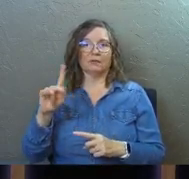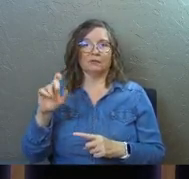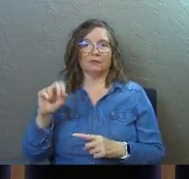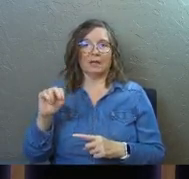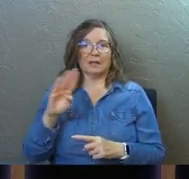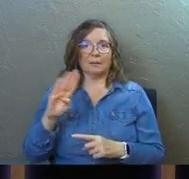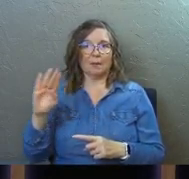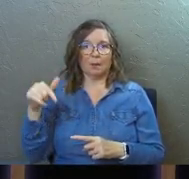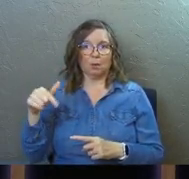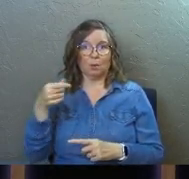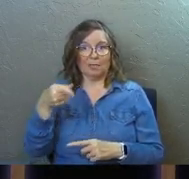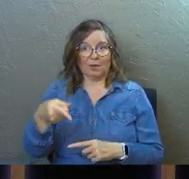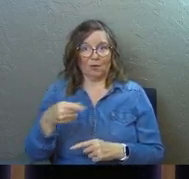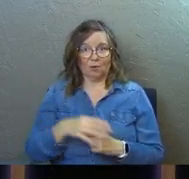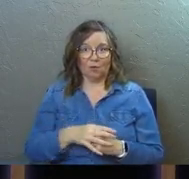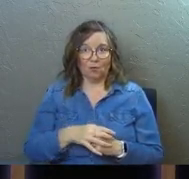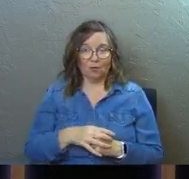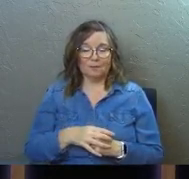there.